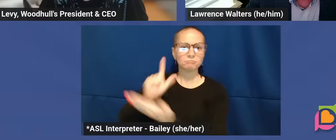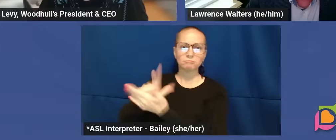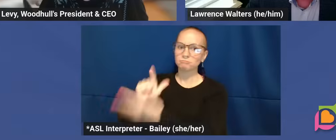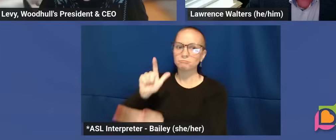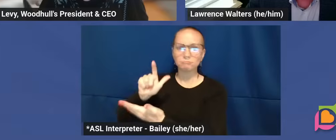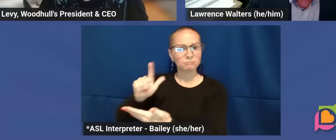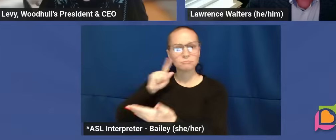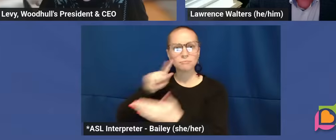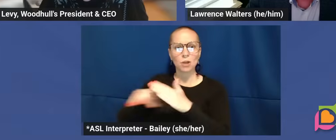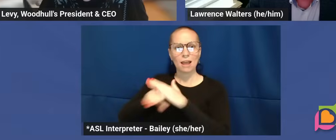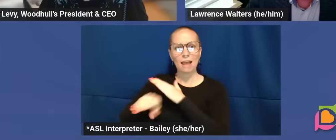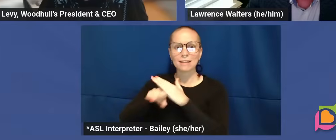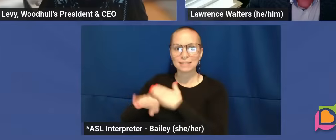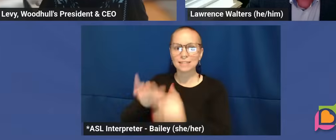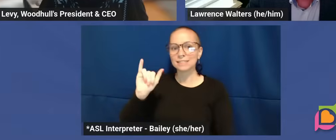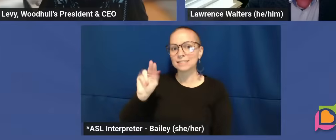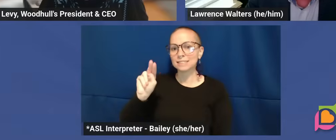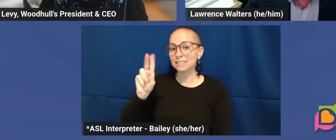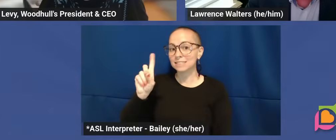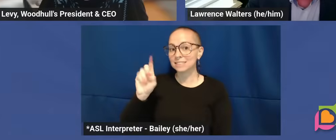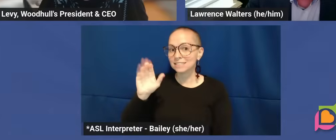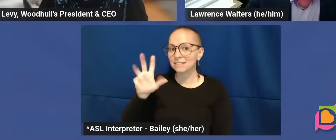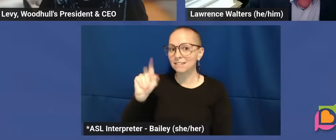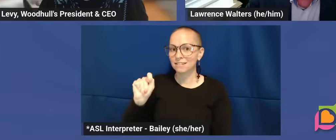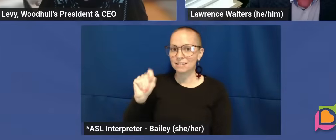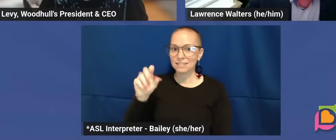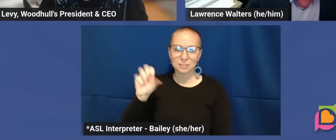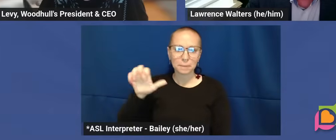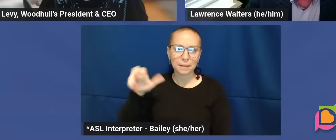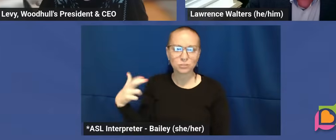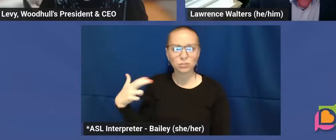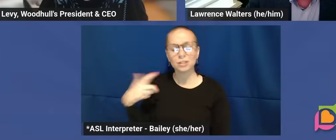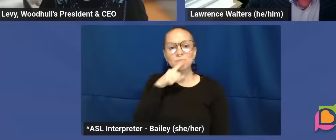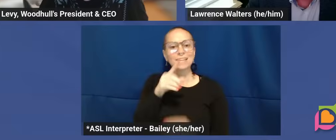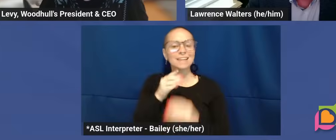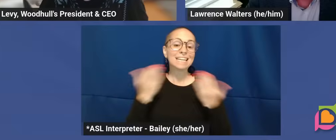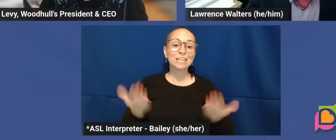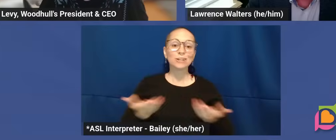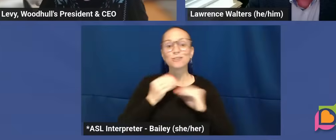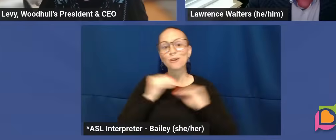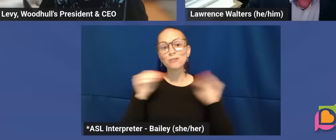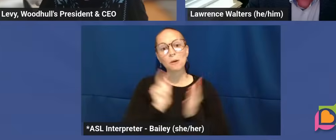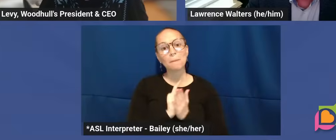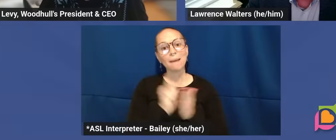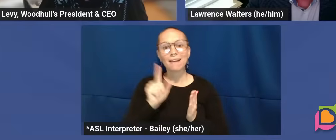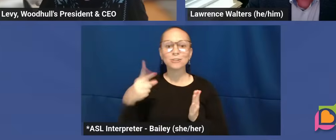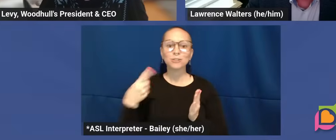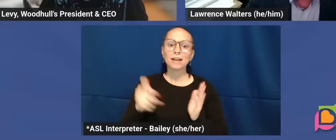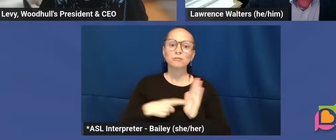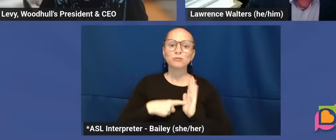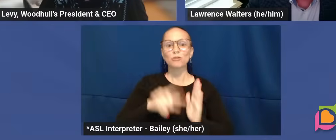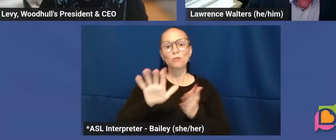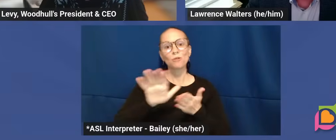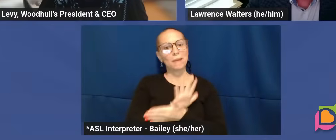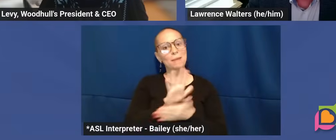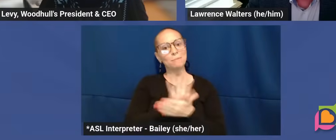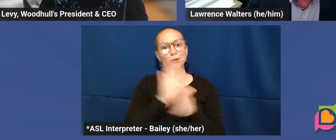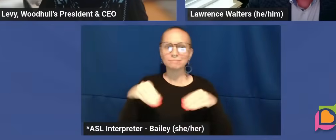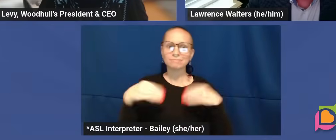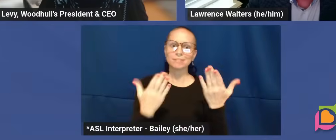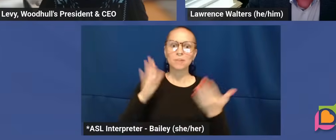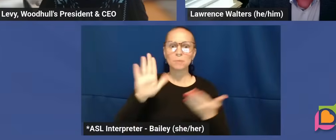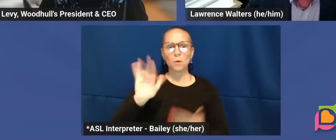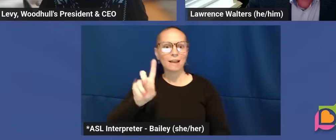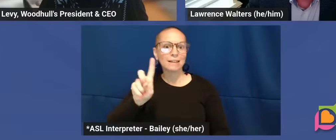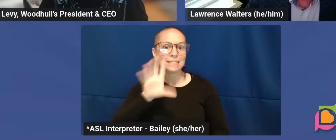accessing indecent speech. Whereas here, there's no ban theoretically. You just have to show your papers and give up an ID and give up your right